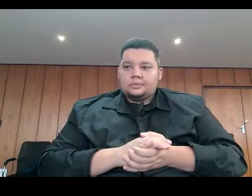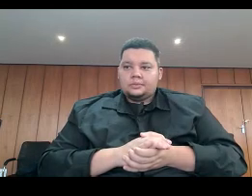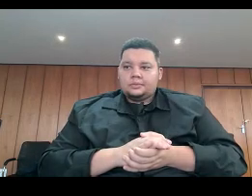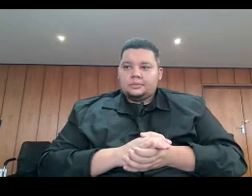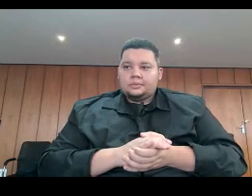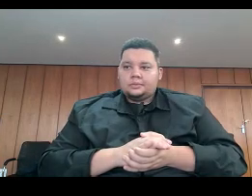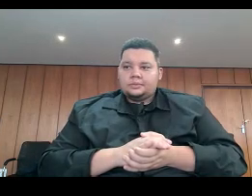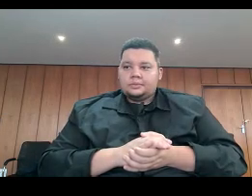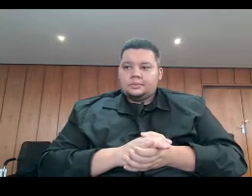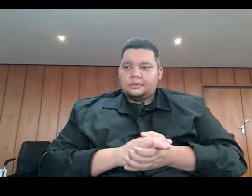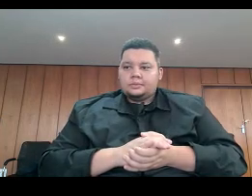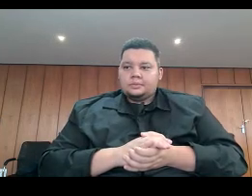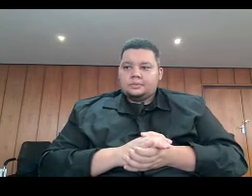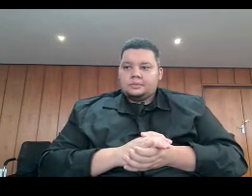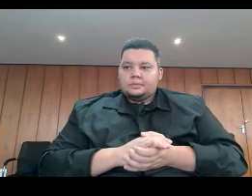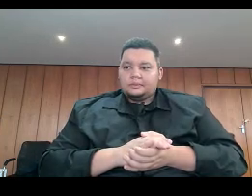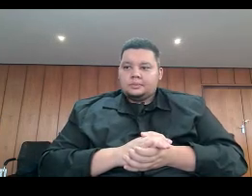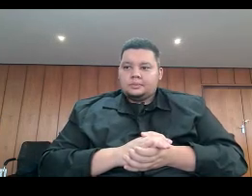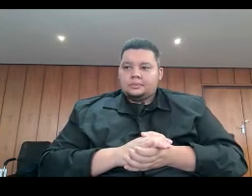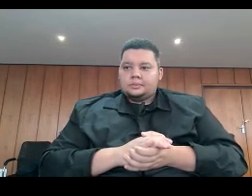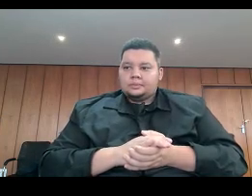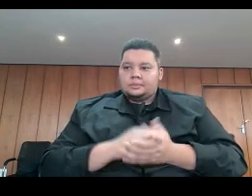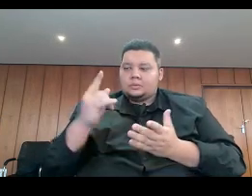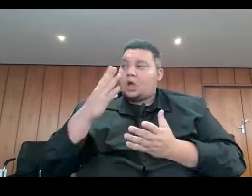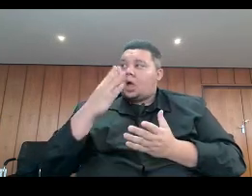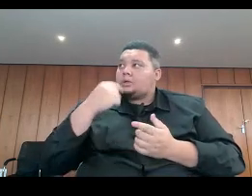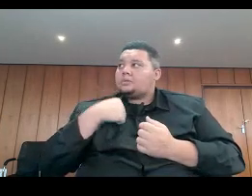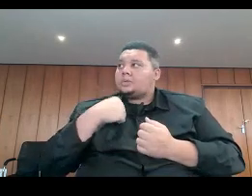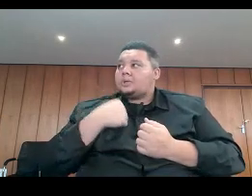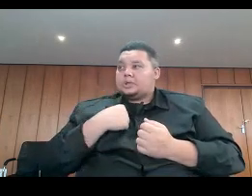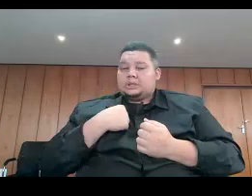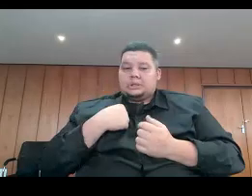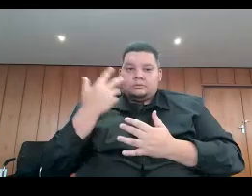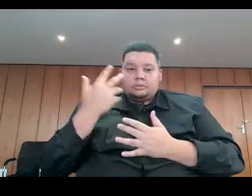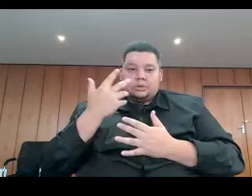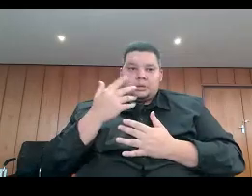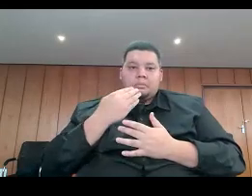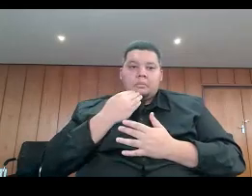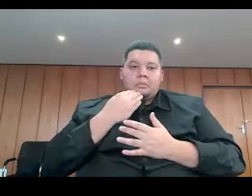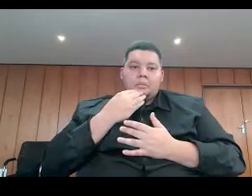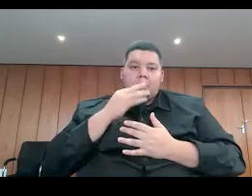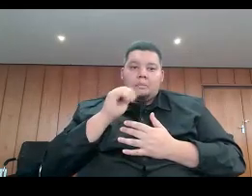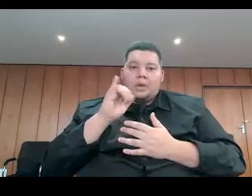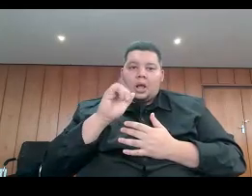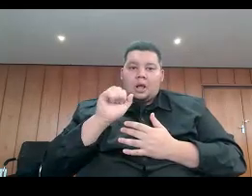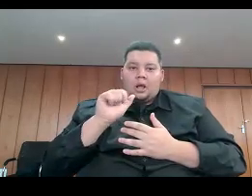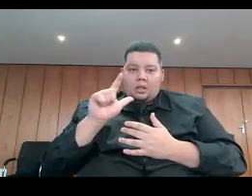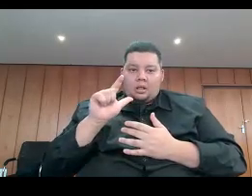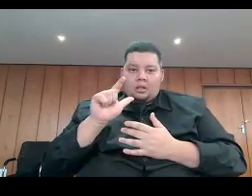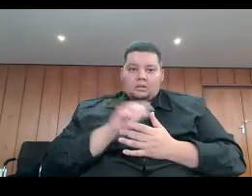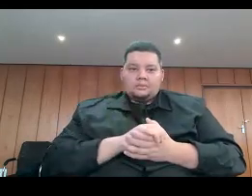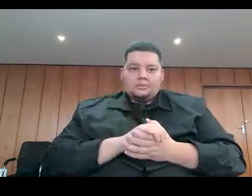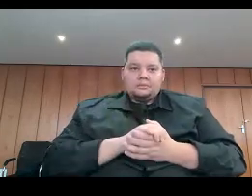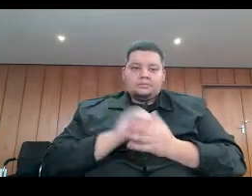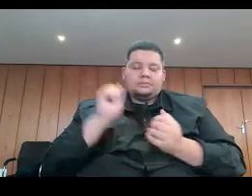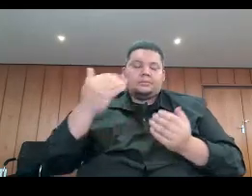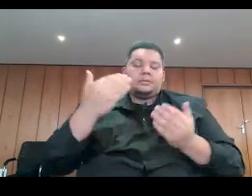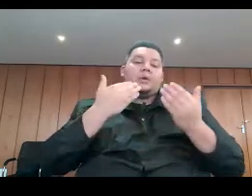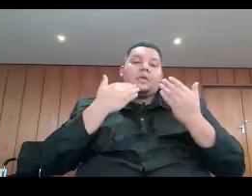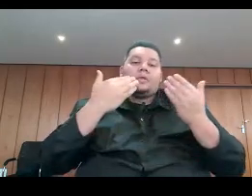Today, are you asking me to speak, Chair? Michael Yes. Samuel? Yes. Thank you very